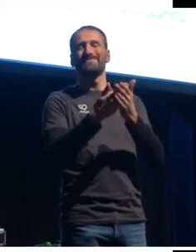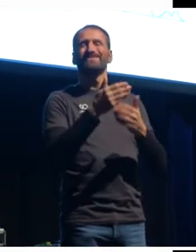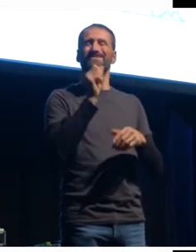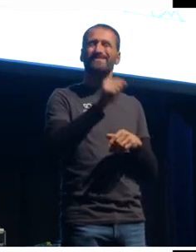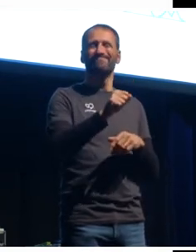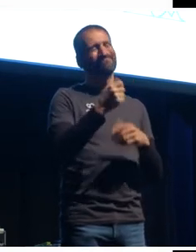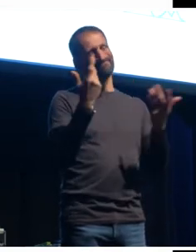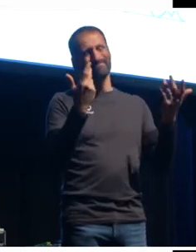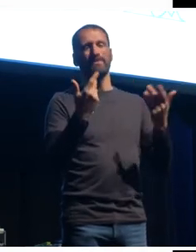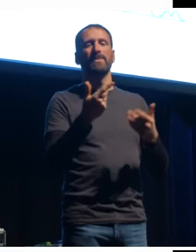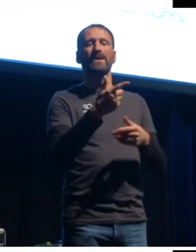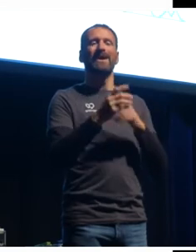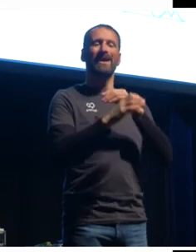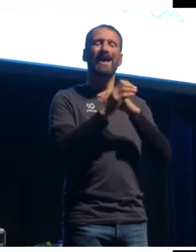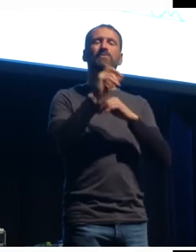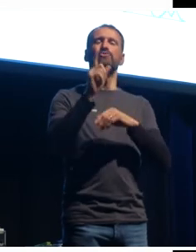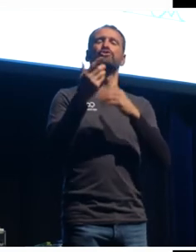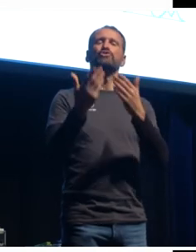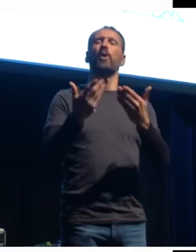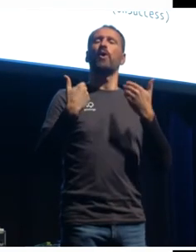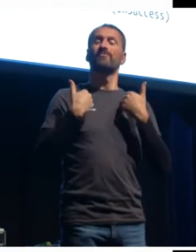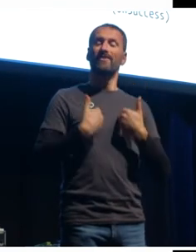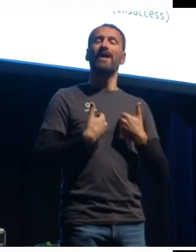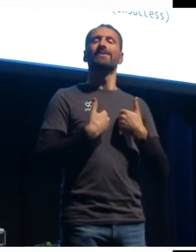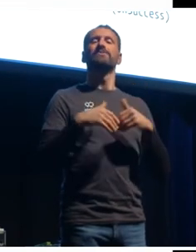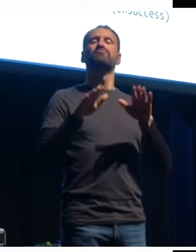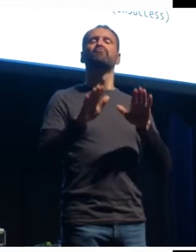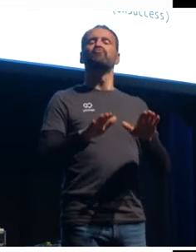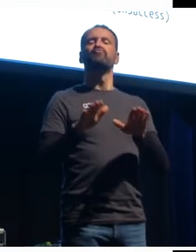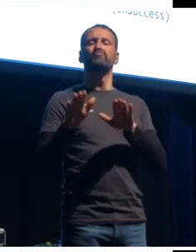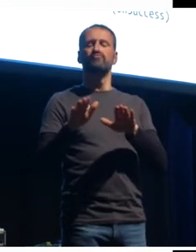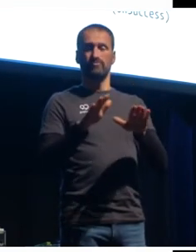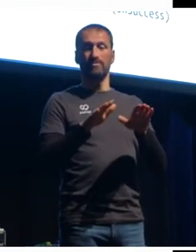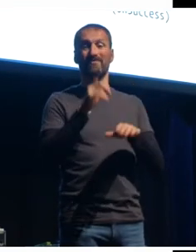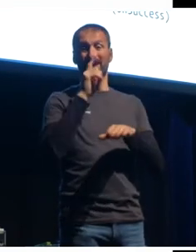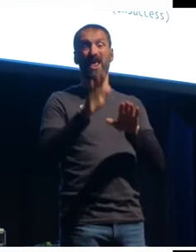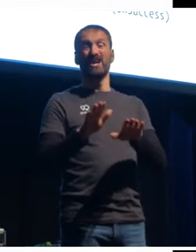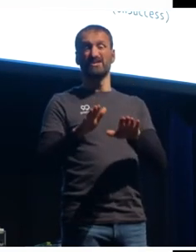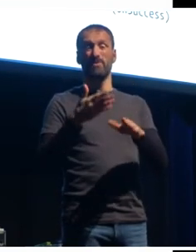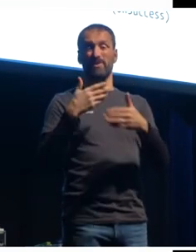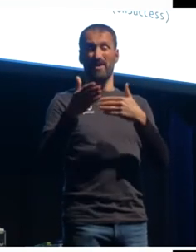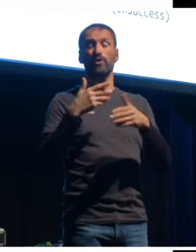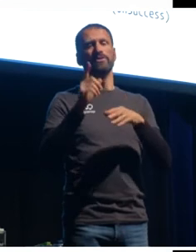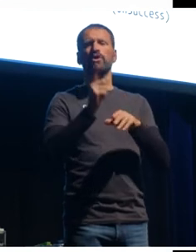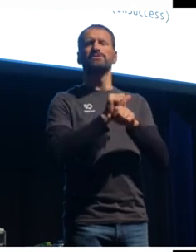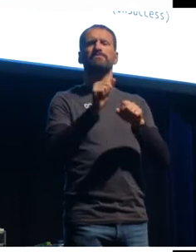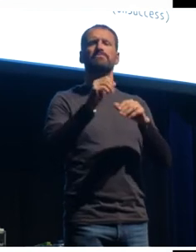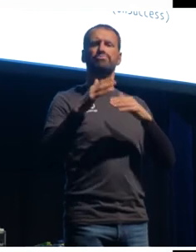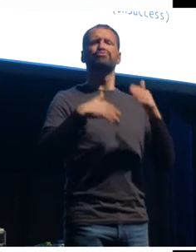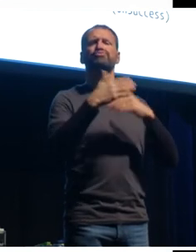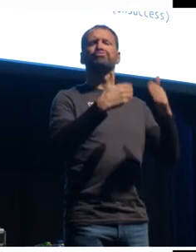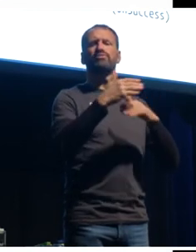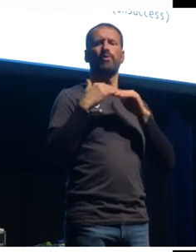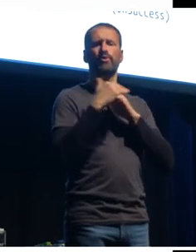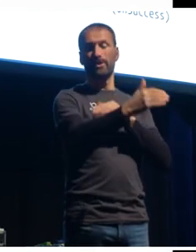that will only access it slowly. So again, another thing that we can do. So let's assume we have 100 queries, and we want